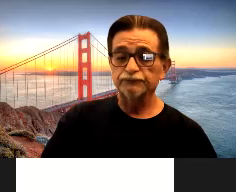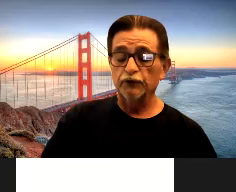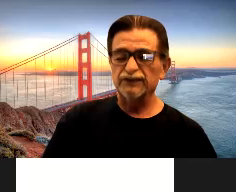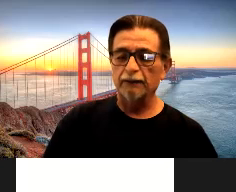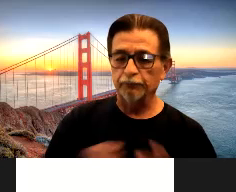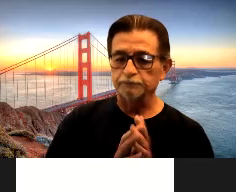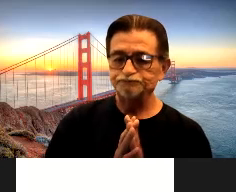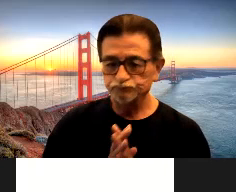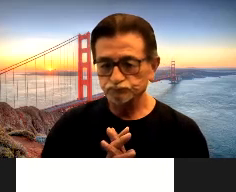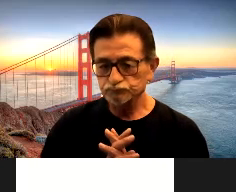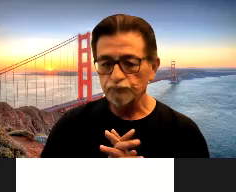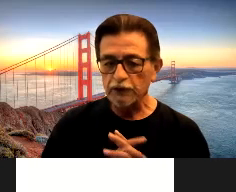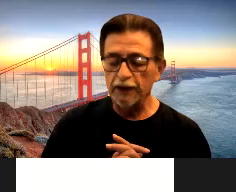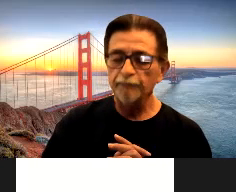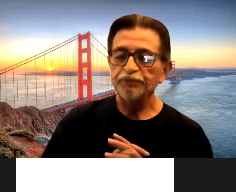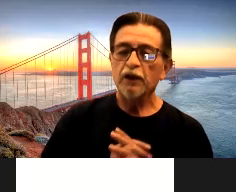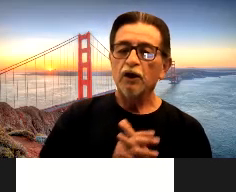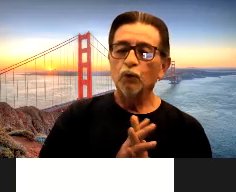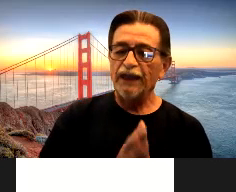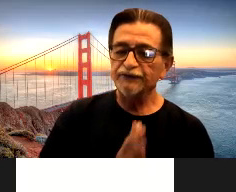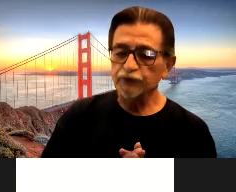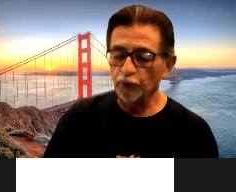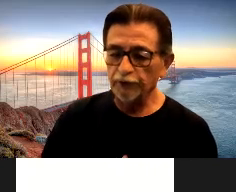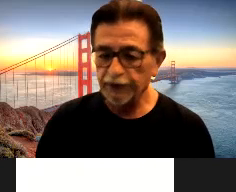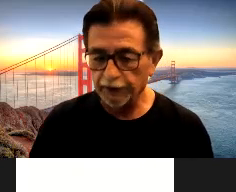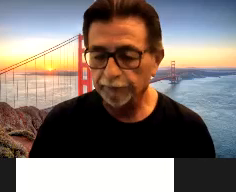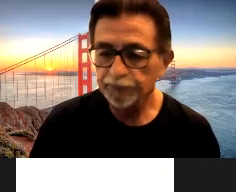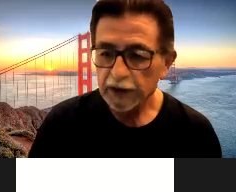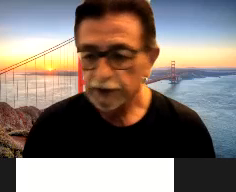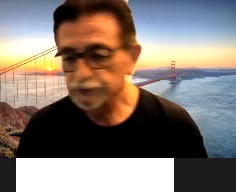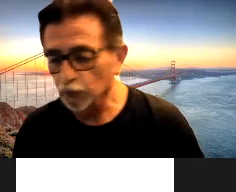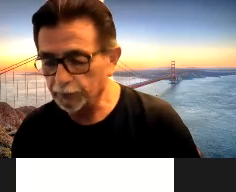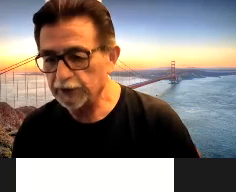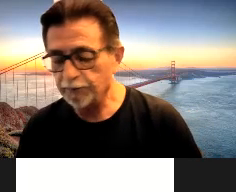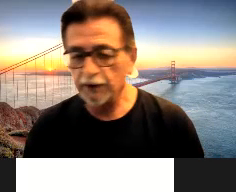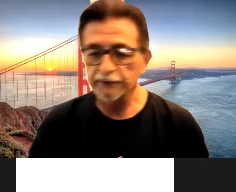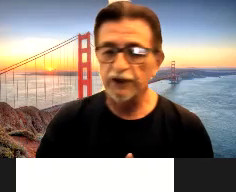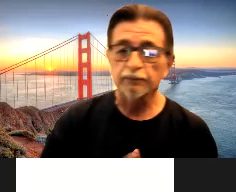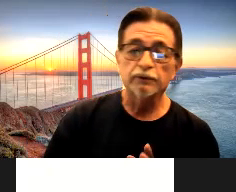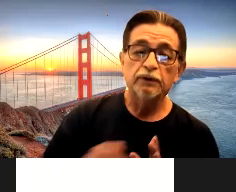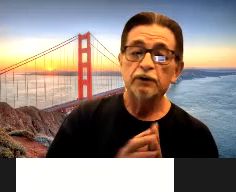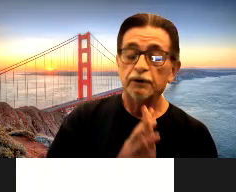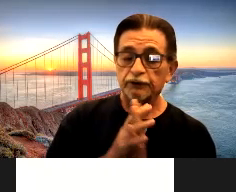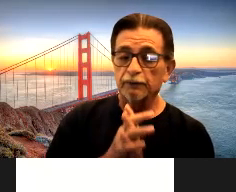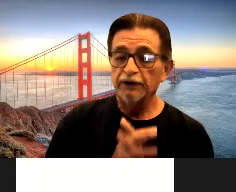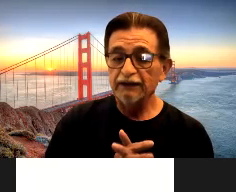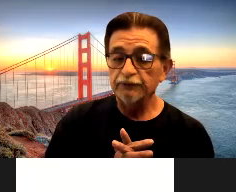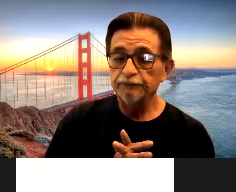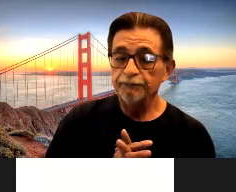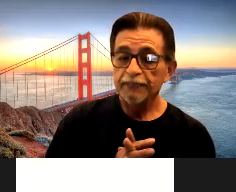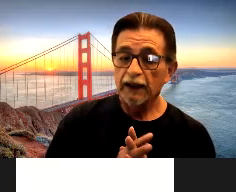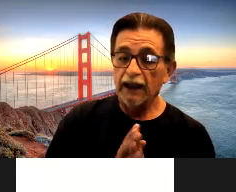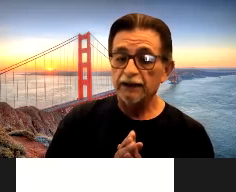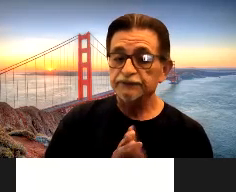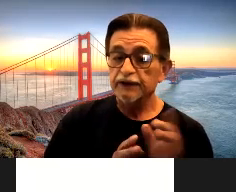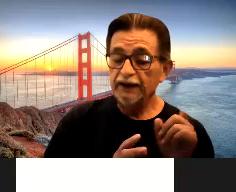electrons. For example, okay, we have sodium here. Sodium in the periodic table, number